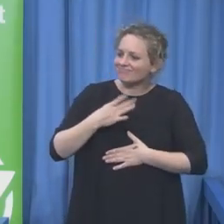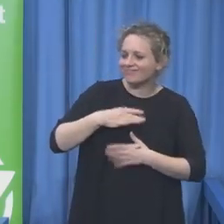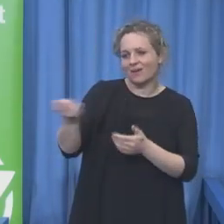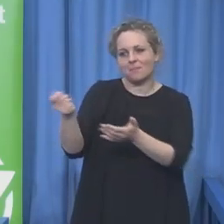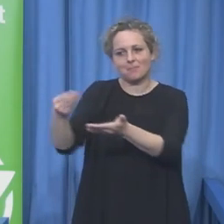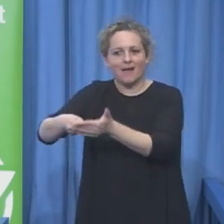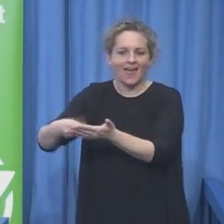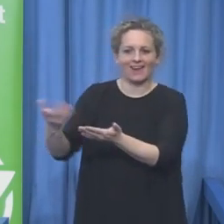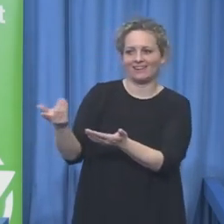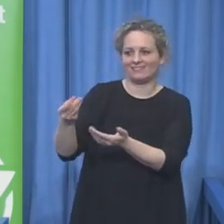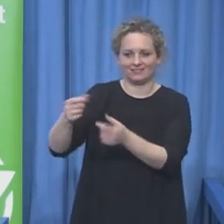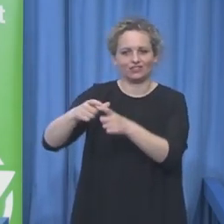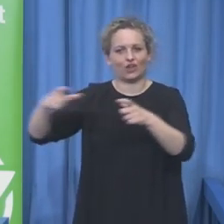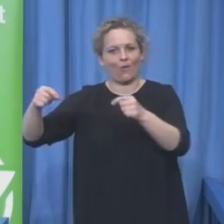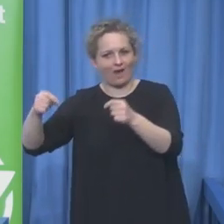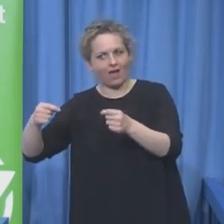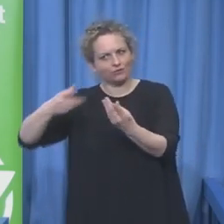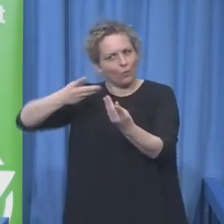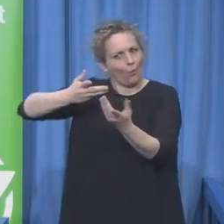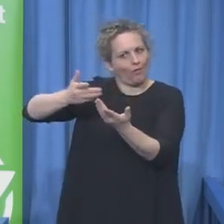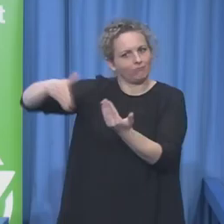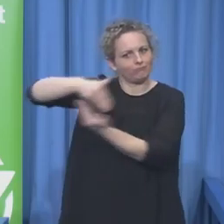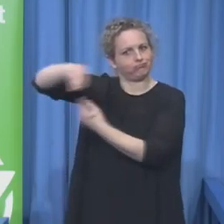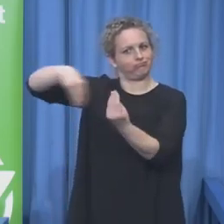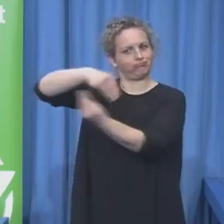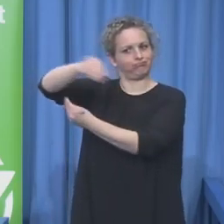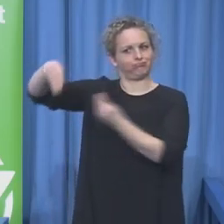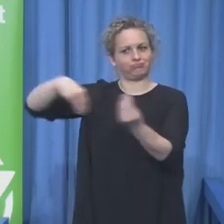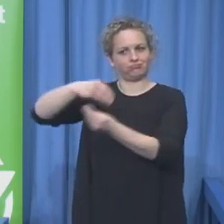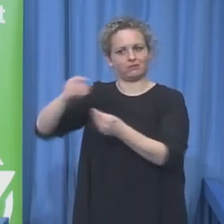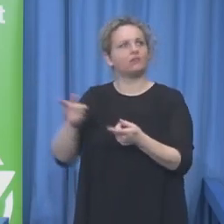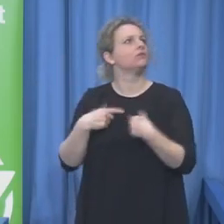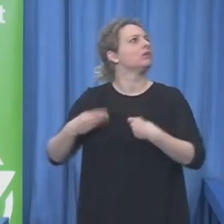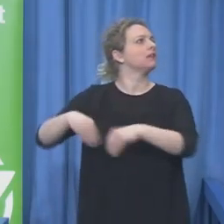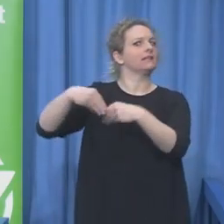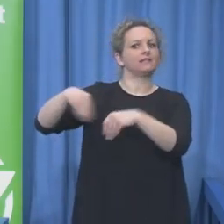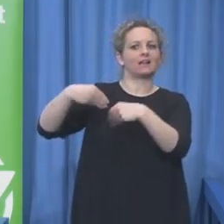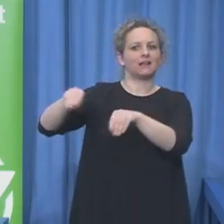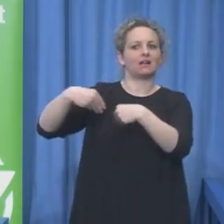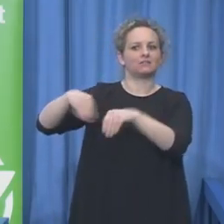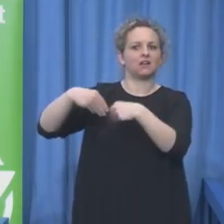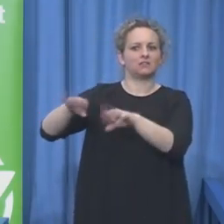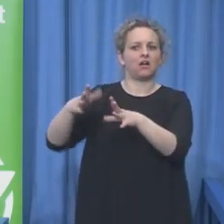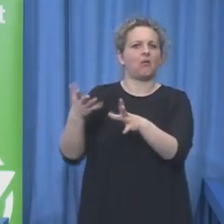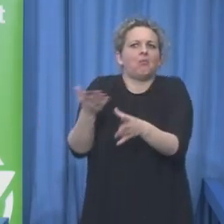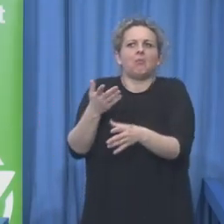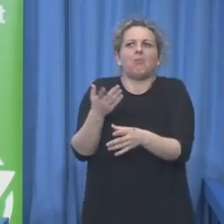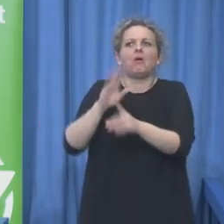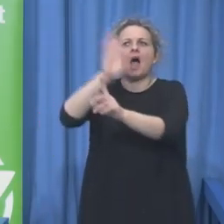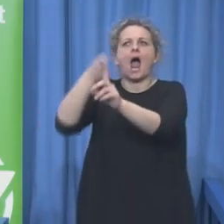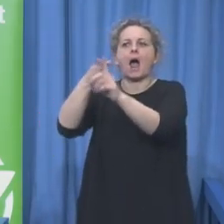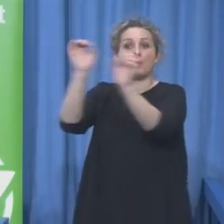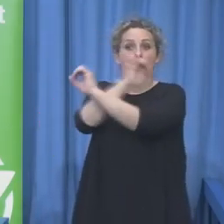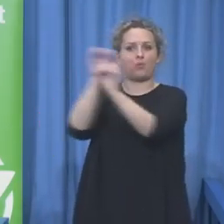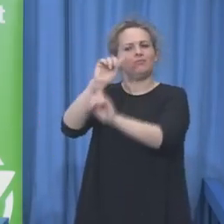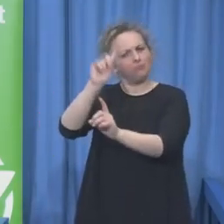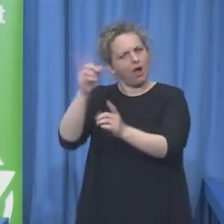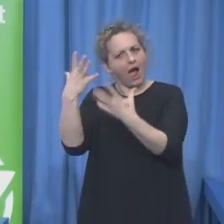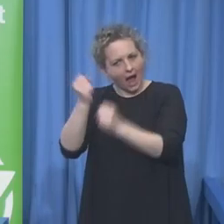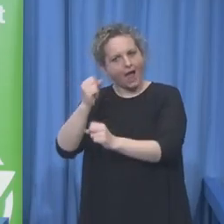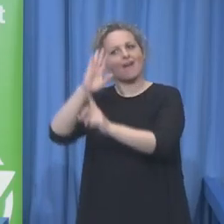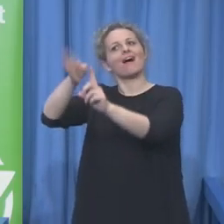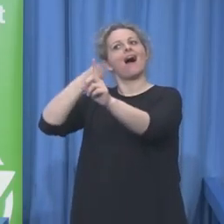that's what builds the identity of our service user towards the job market. So think about this